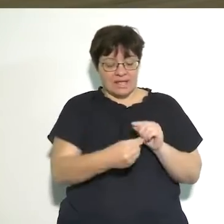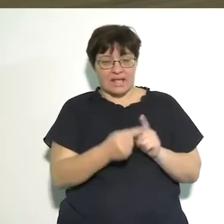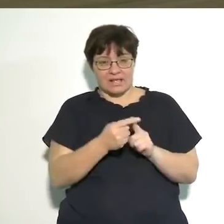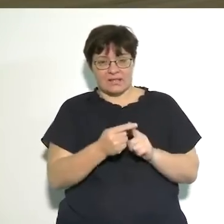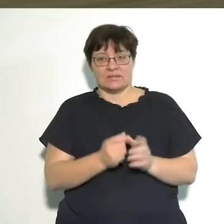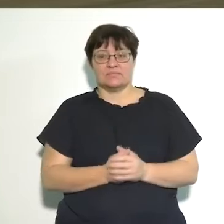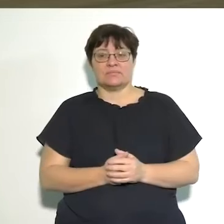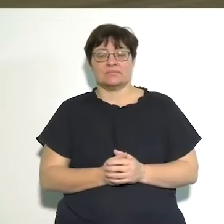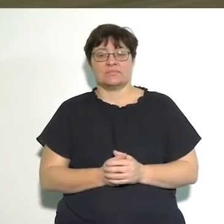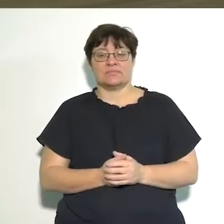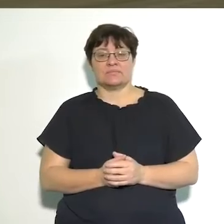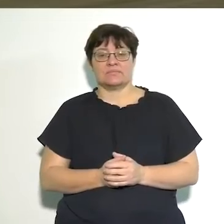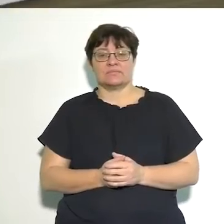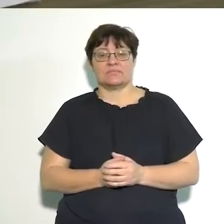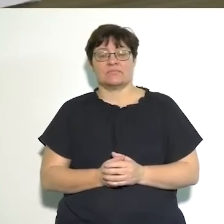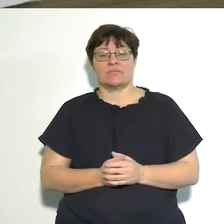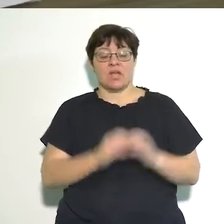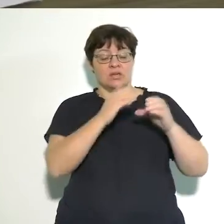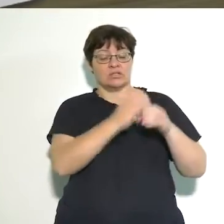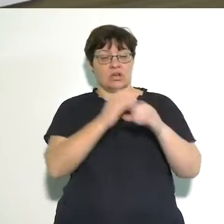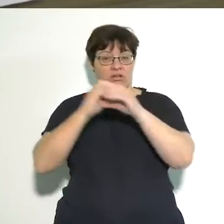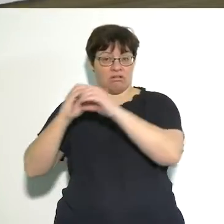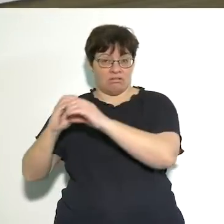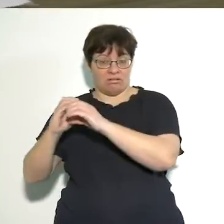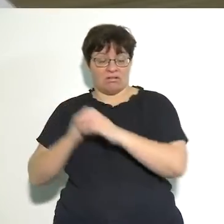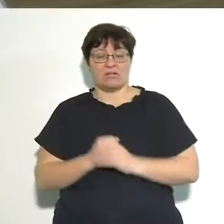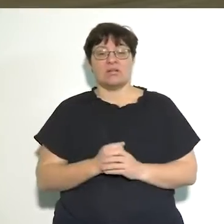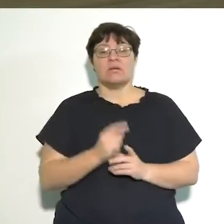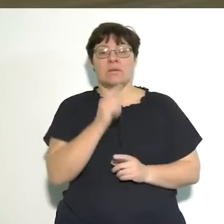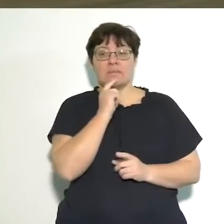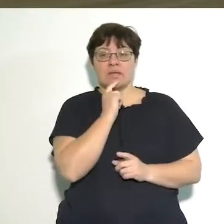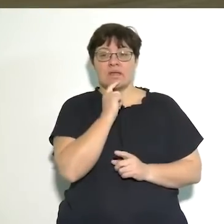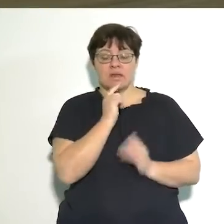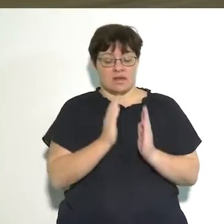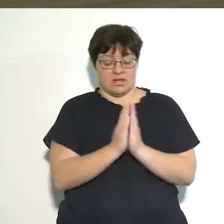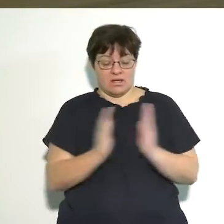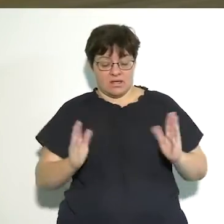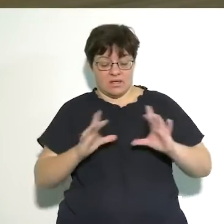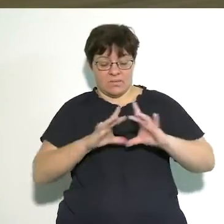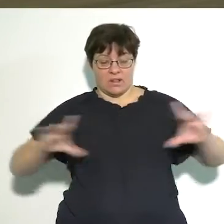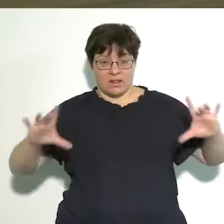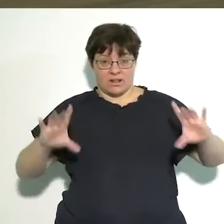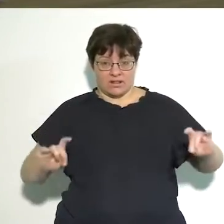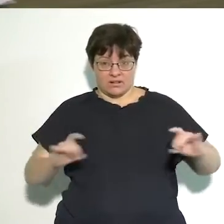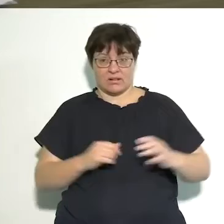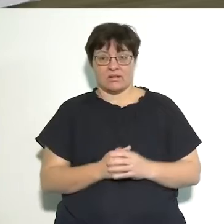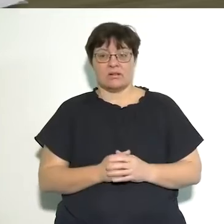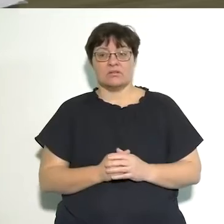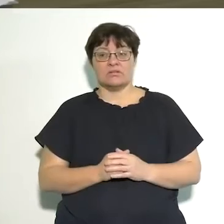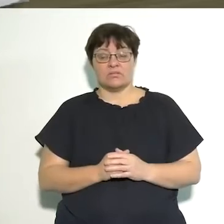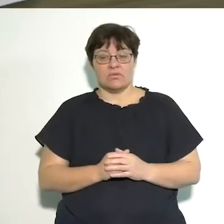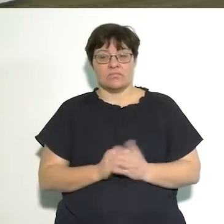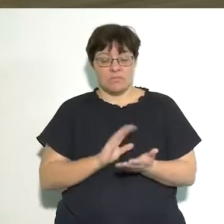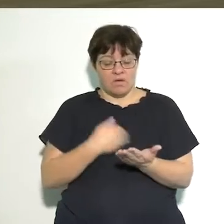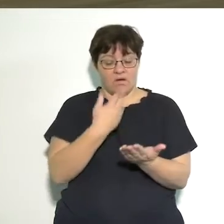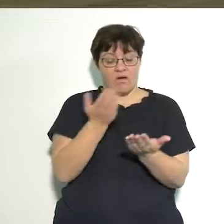tag at the top to stick down. For circles, you need the width of the paper. So all you need to do